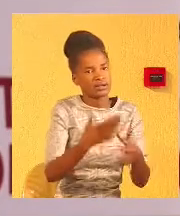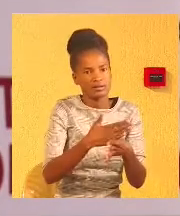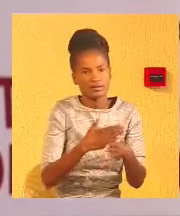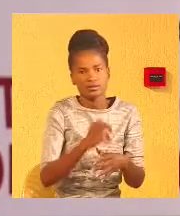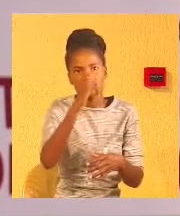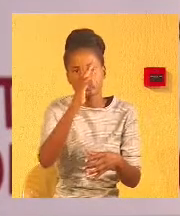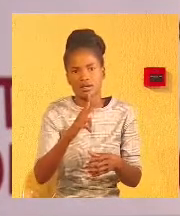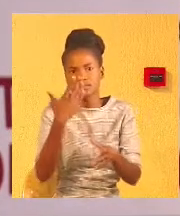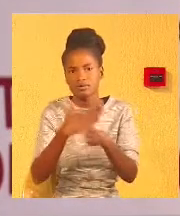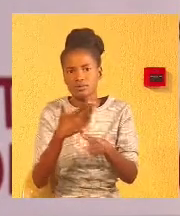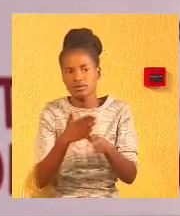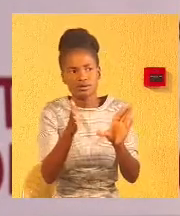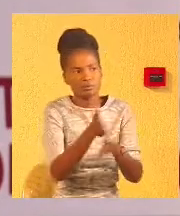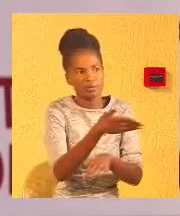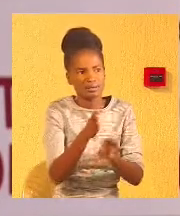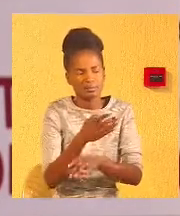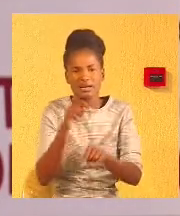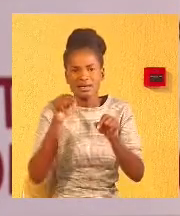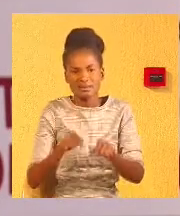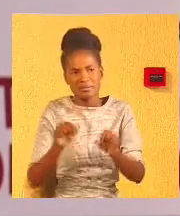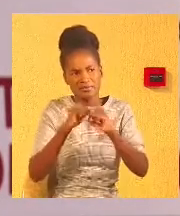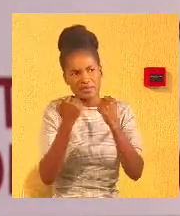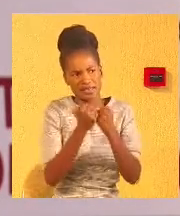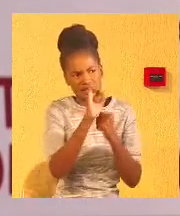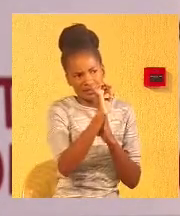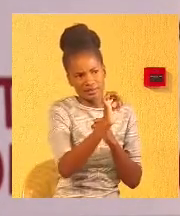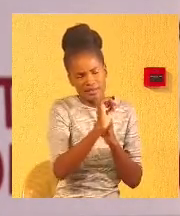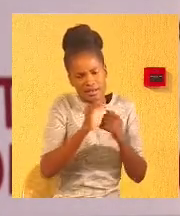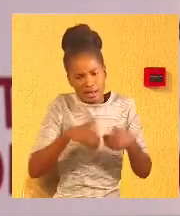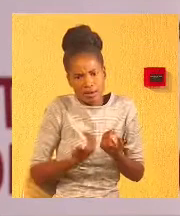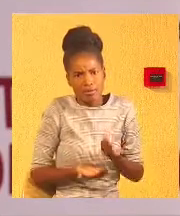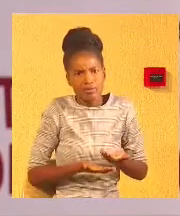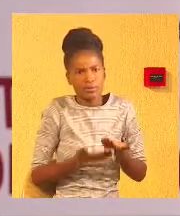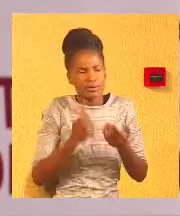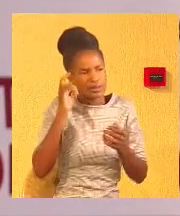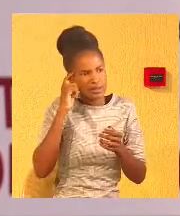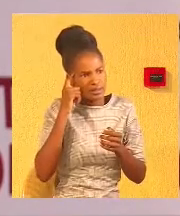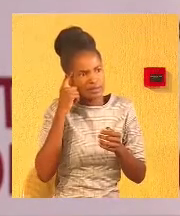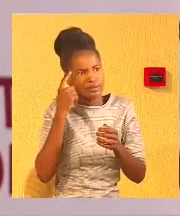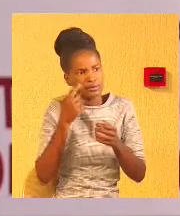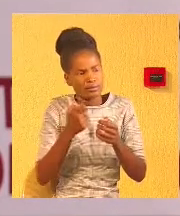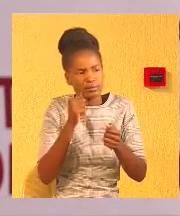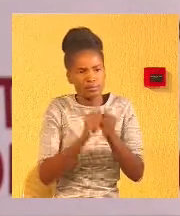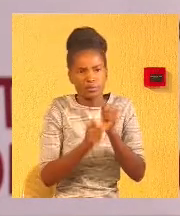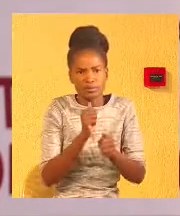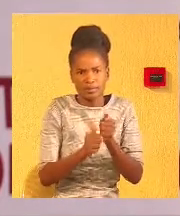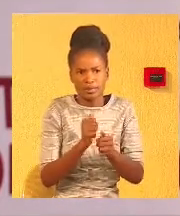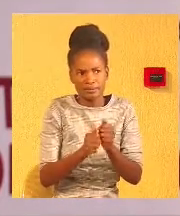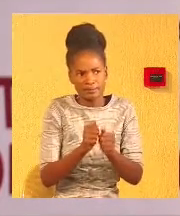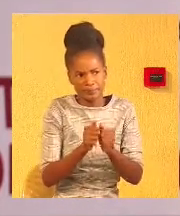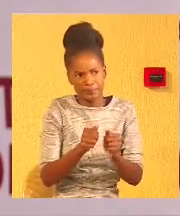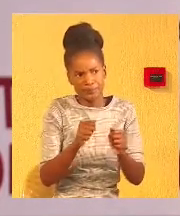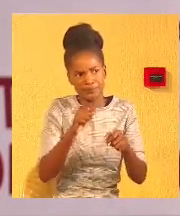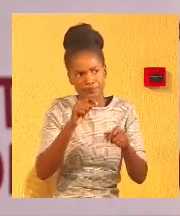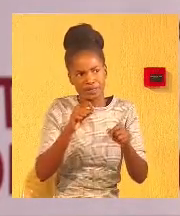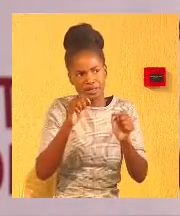with surviving these times and some of the depression that Ms. Skulu already spoke about? How are farmers surviving